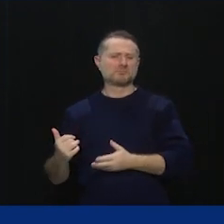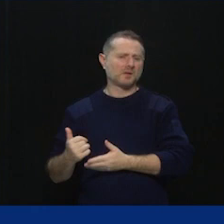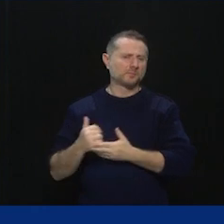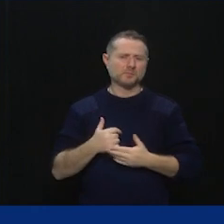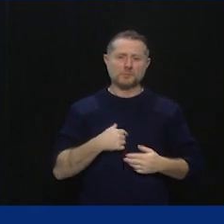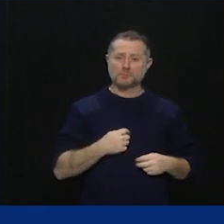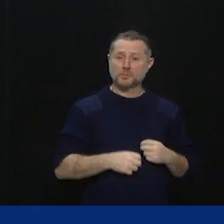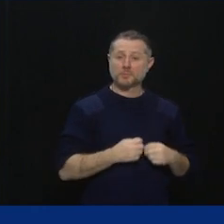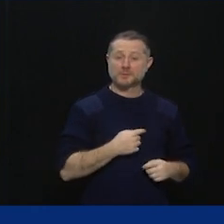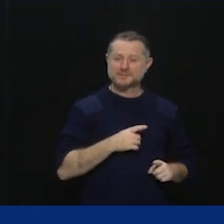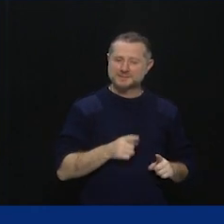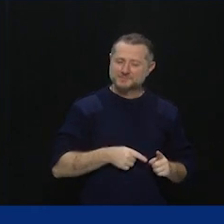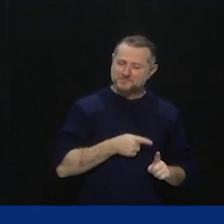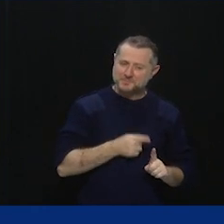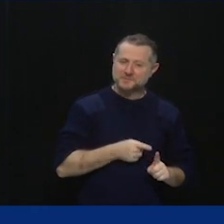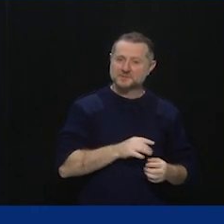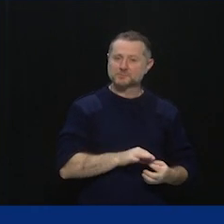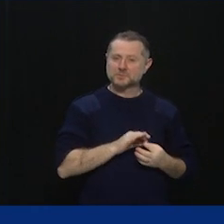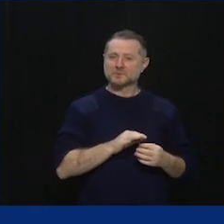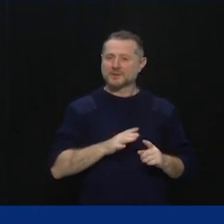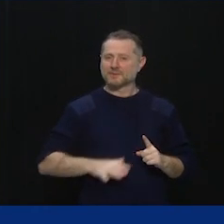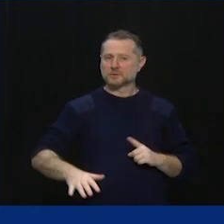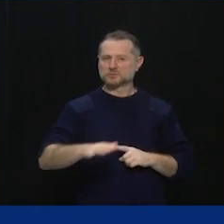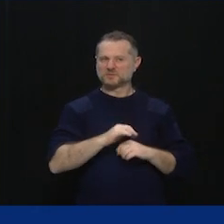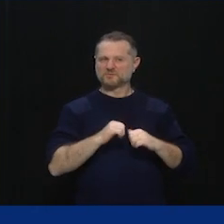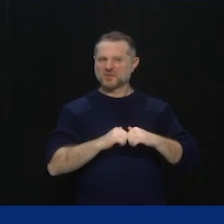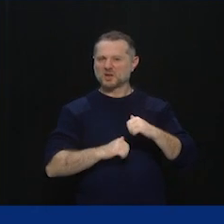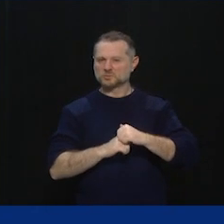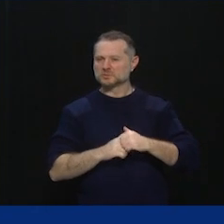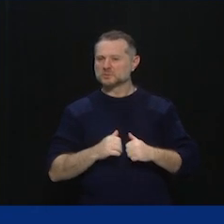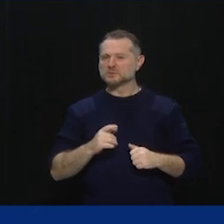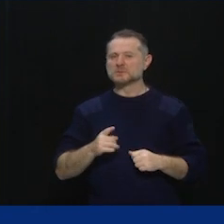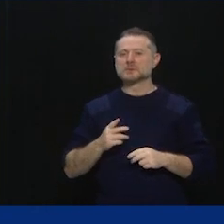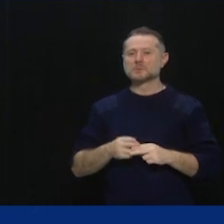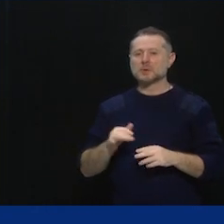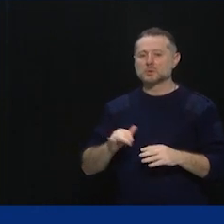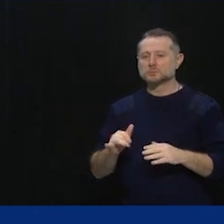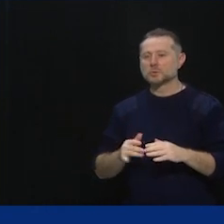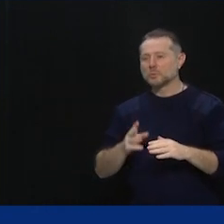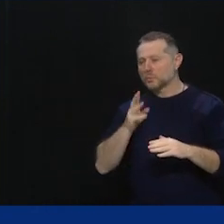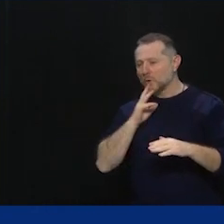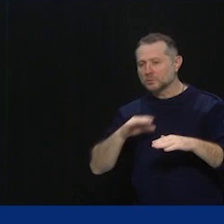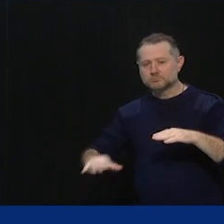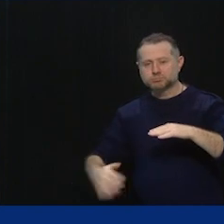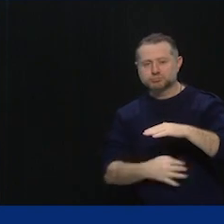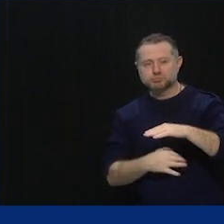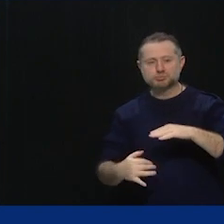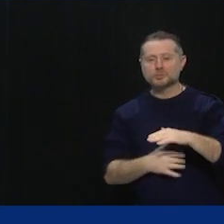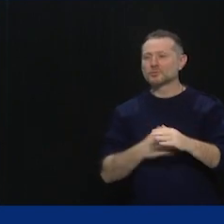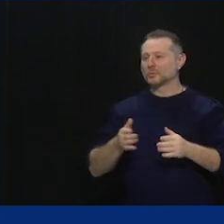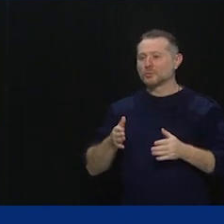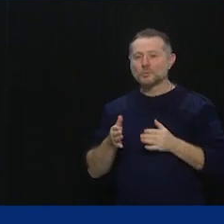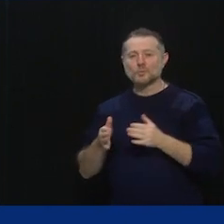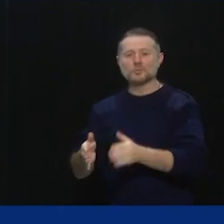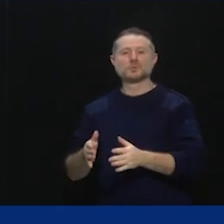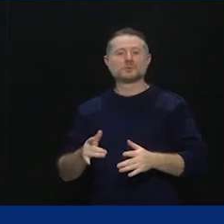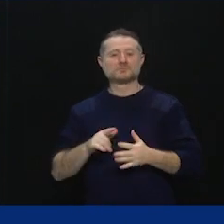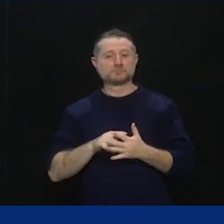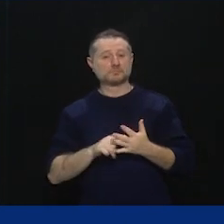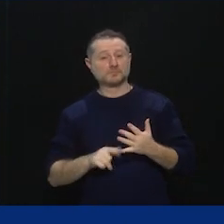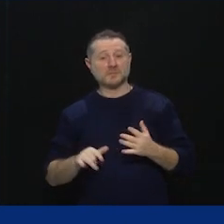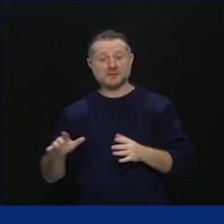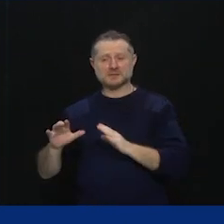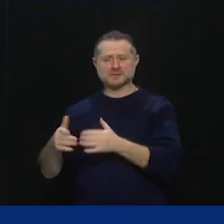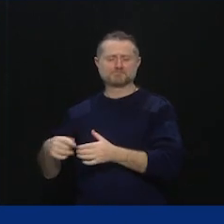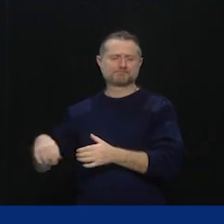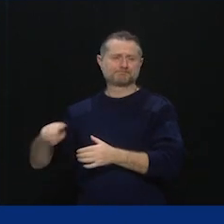problems. Jim had mentioned them before, our sewer issues, our road issues. He and his team have been fantastic to work with, and we want to thank you